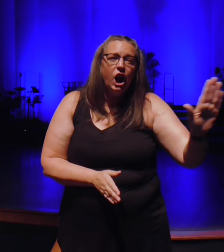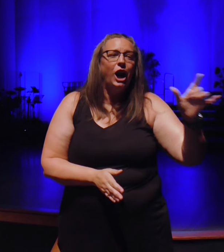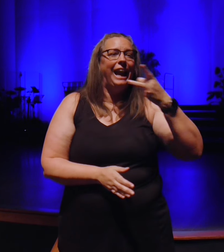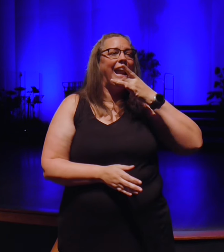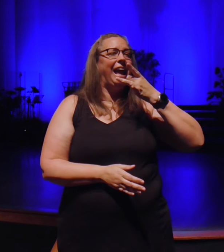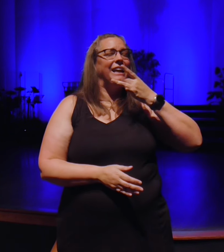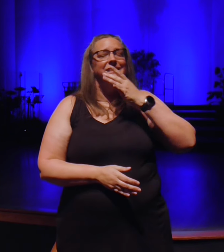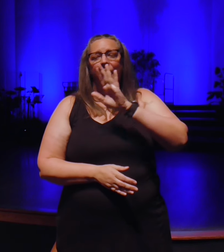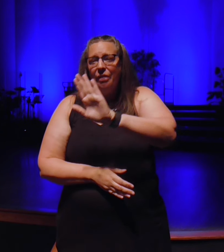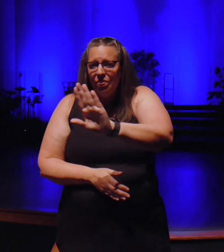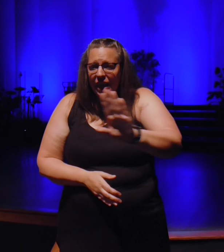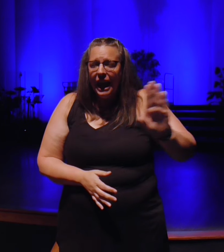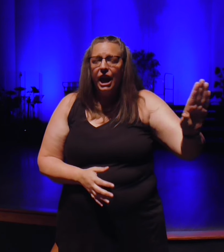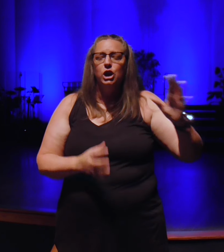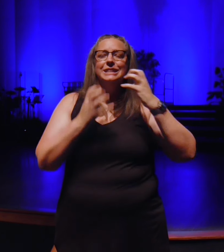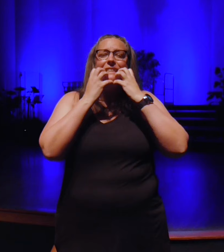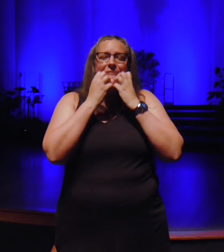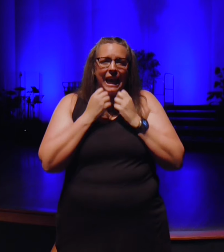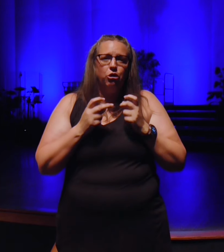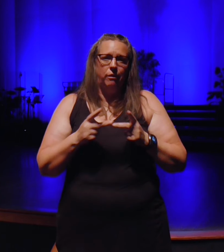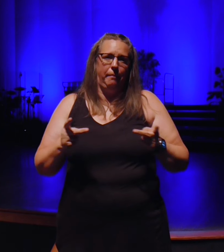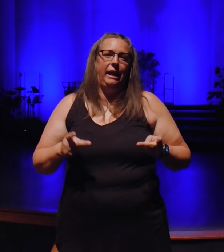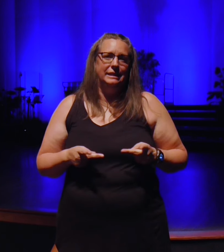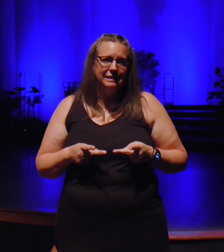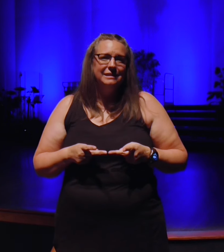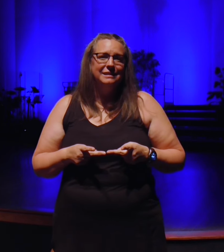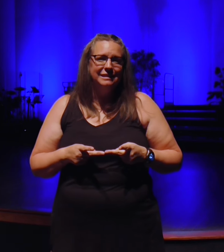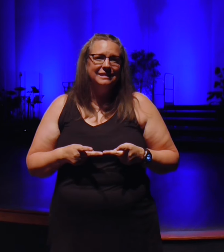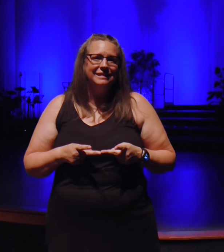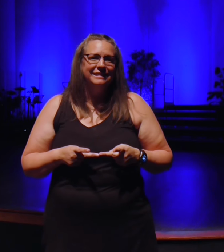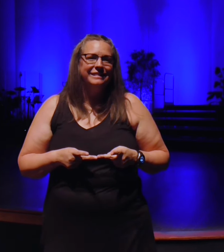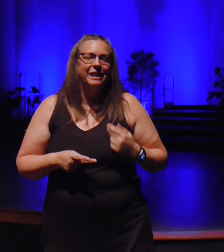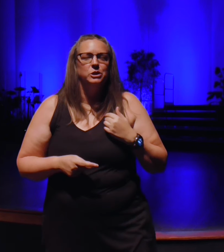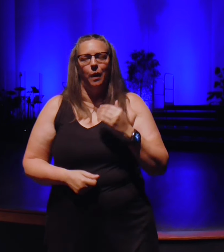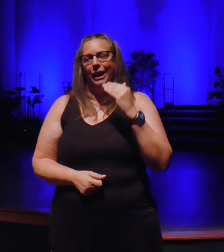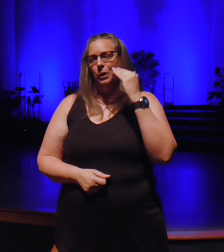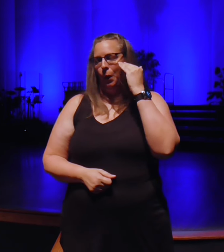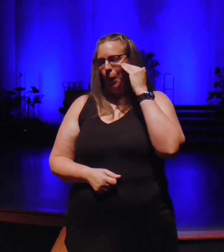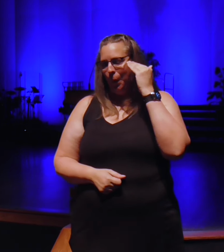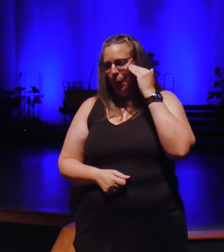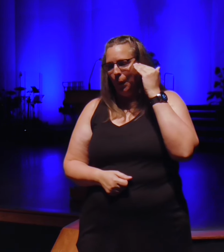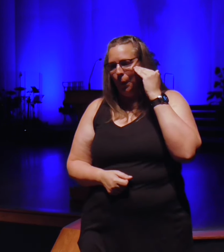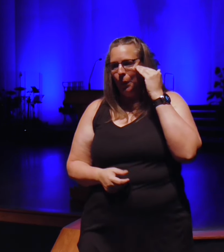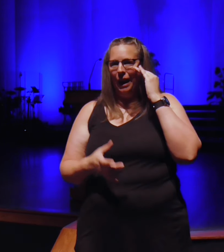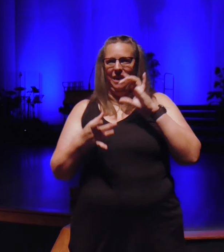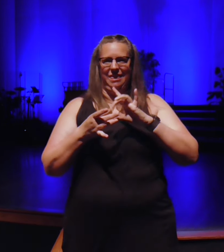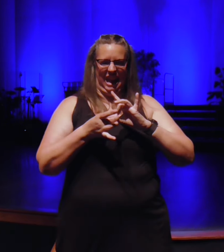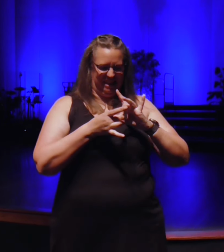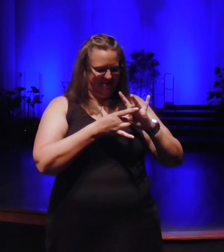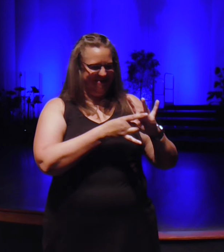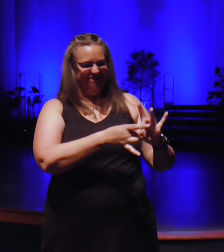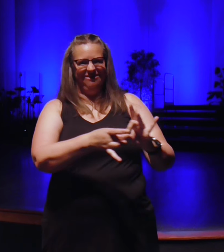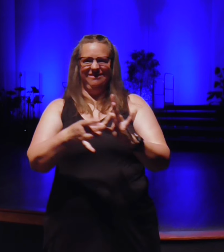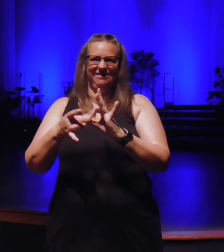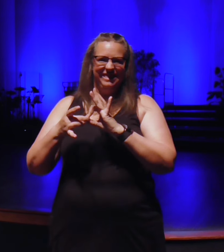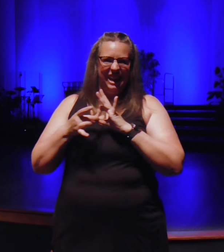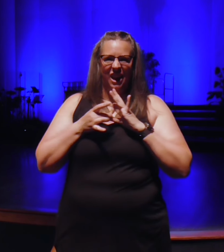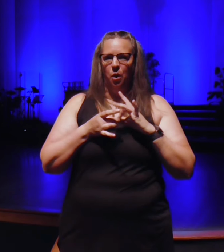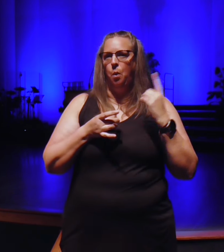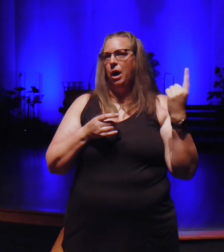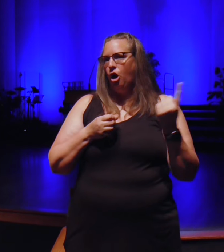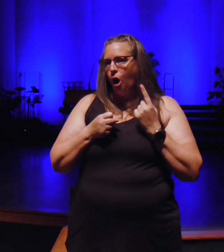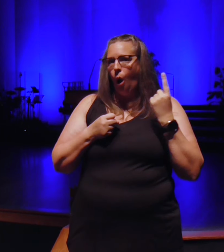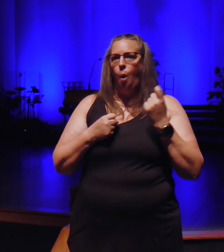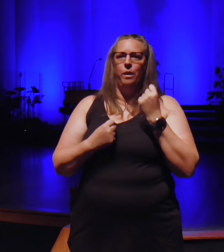place of sacredness. For in this, we know that we are always, always, always